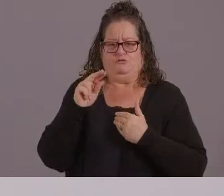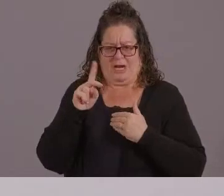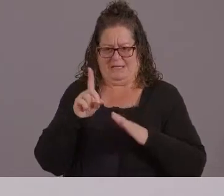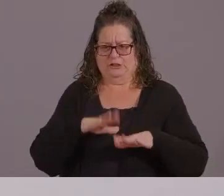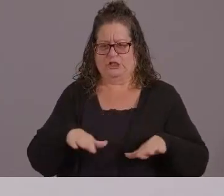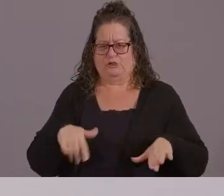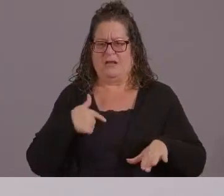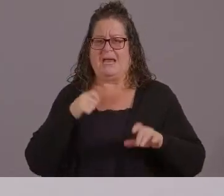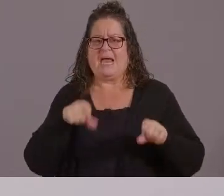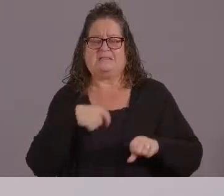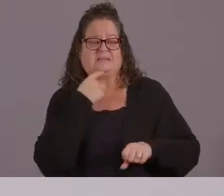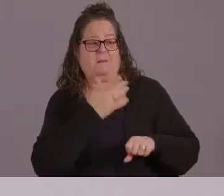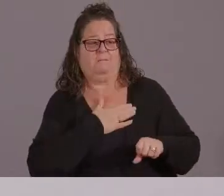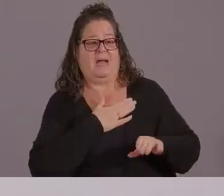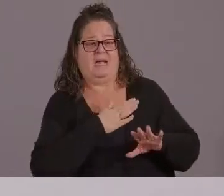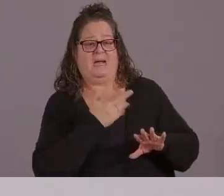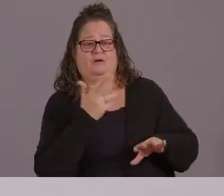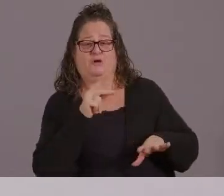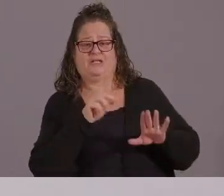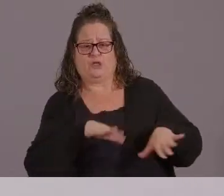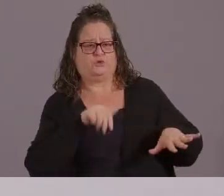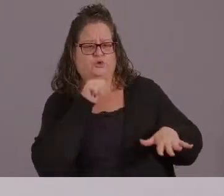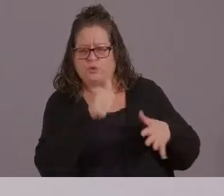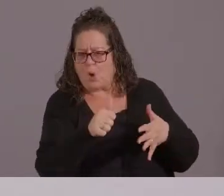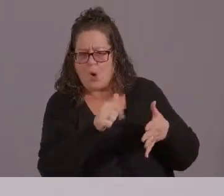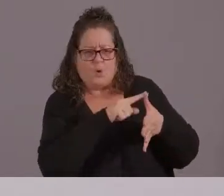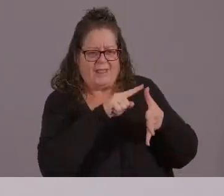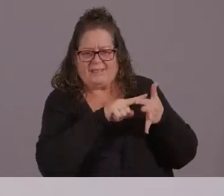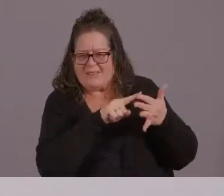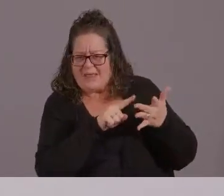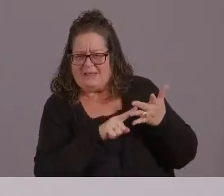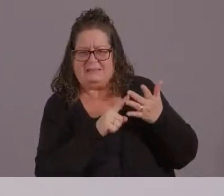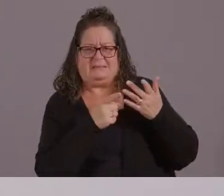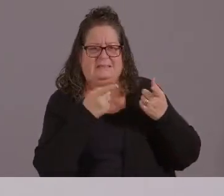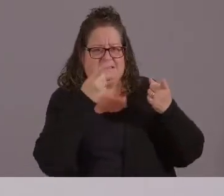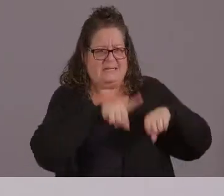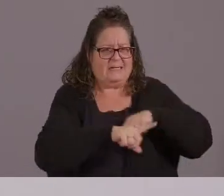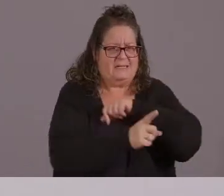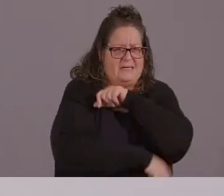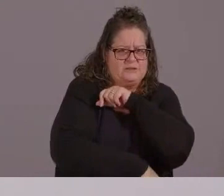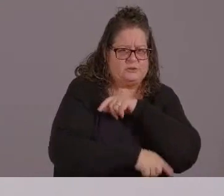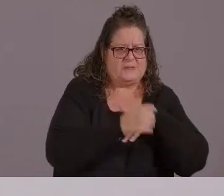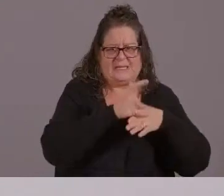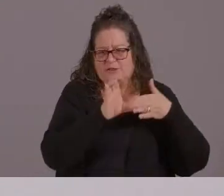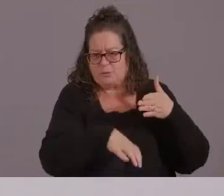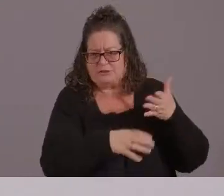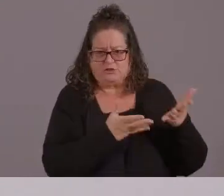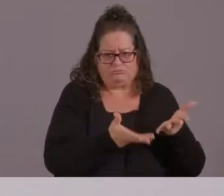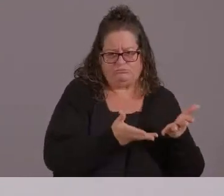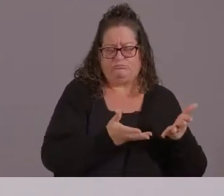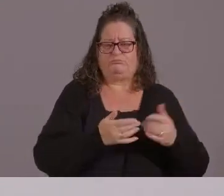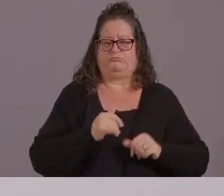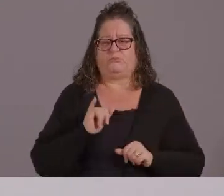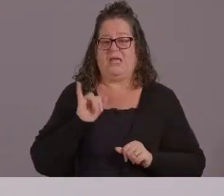I say to my granddaughter, I recommend you don't cross the street against the lights.